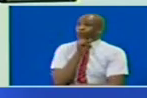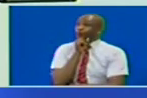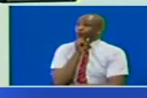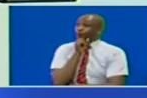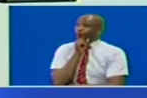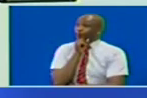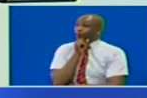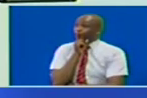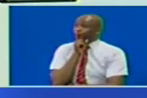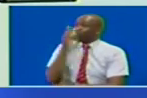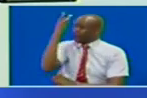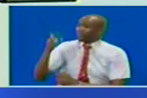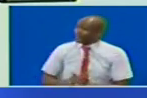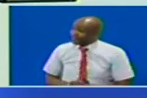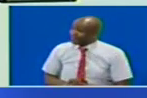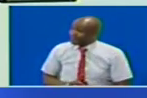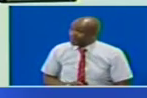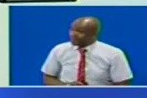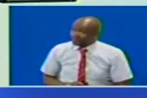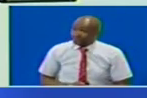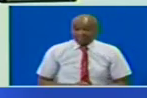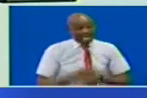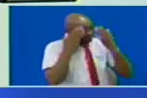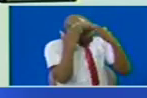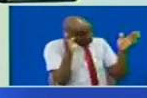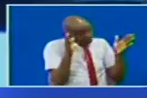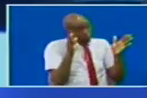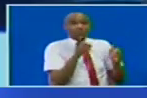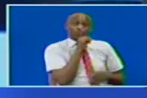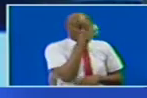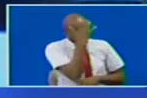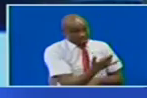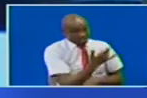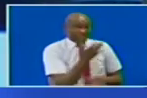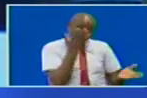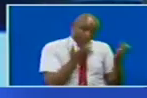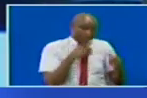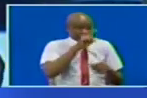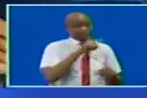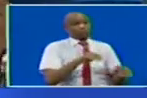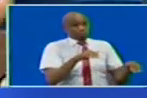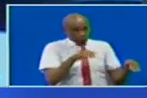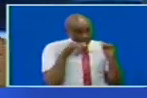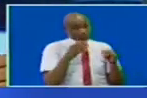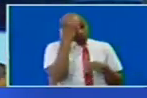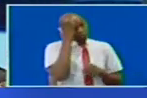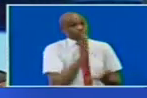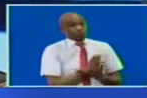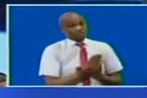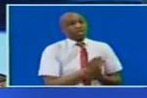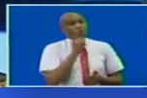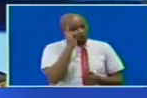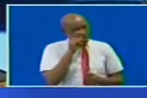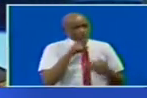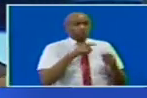it. Why is this? Well, I don't think they're mum about it. Mm-hmm. I think maybe they are waiting to get a brief. One thing about